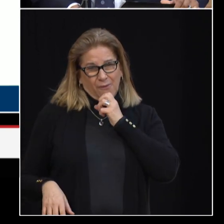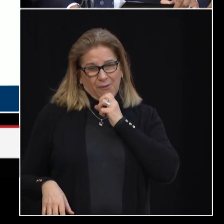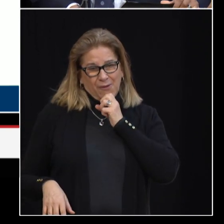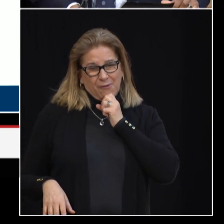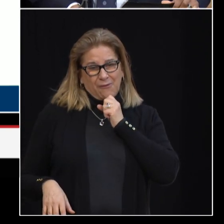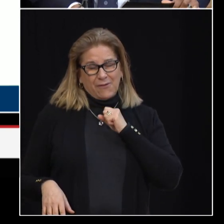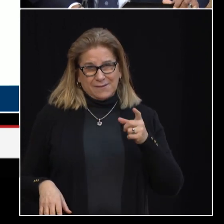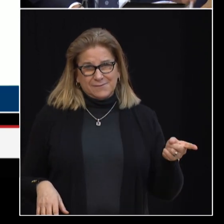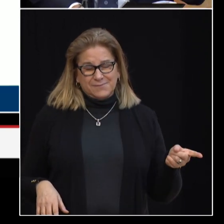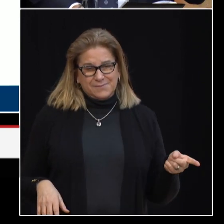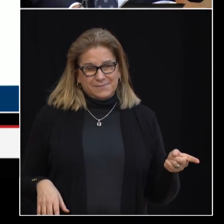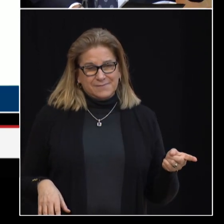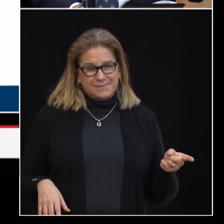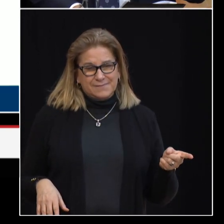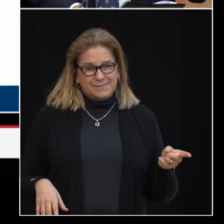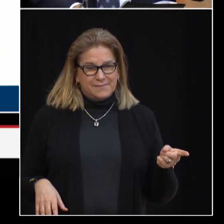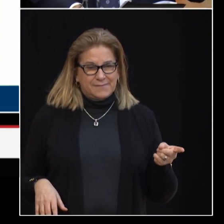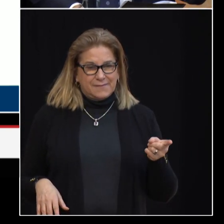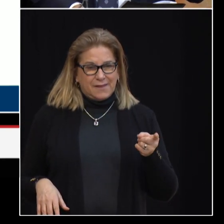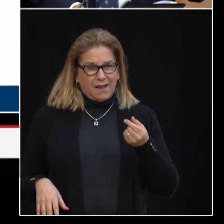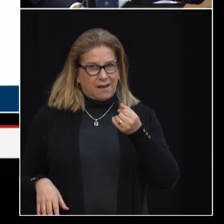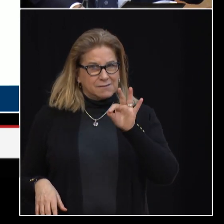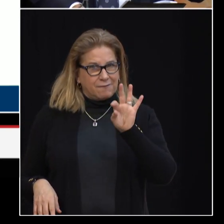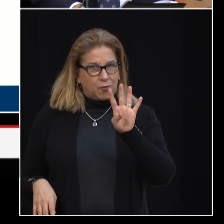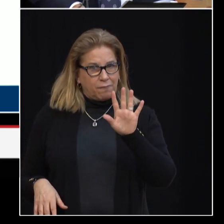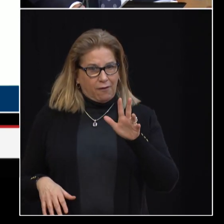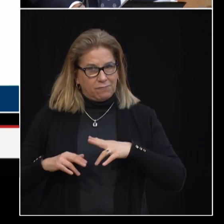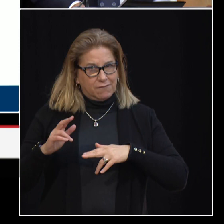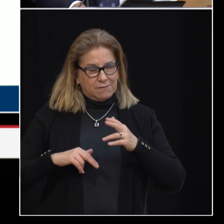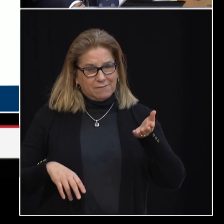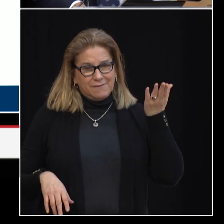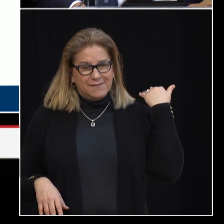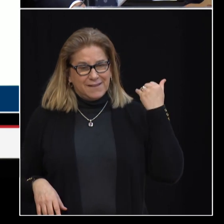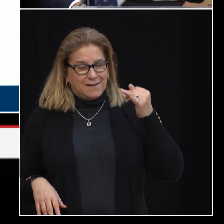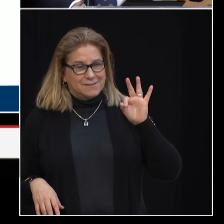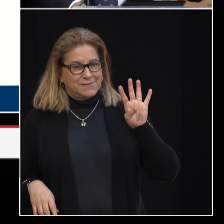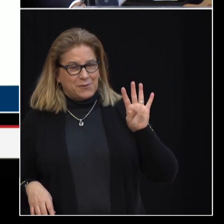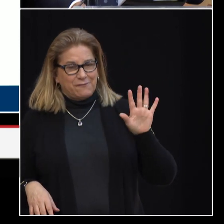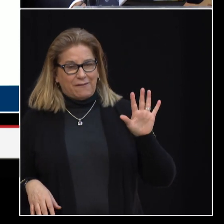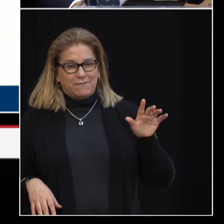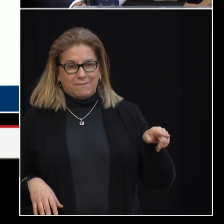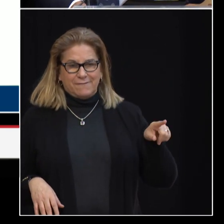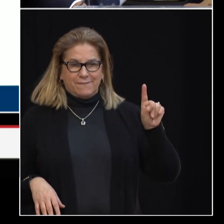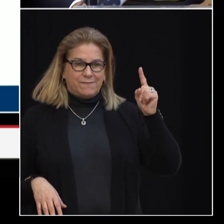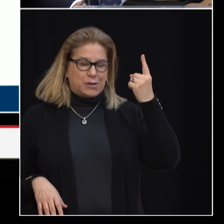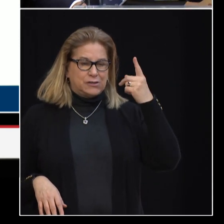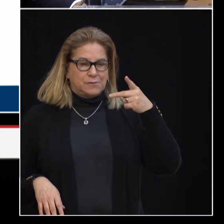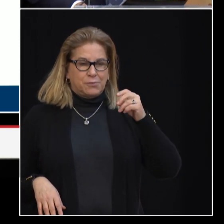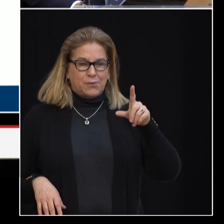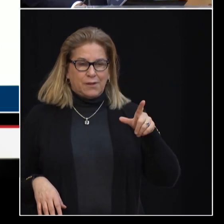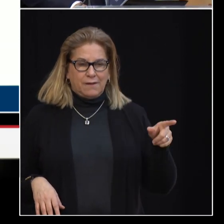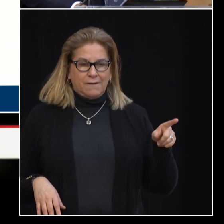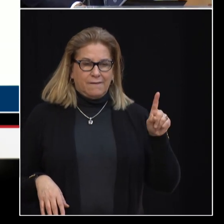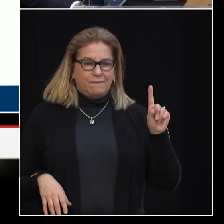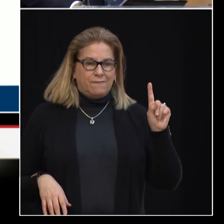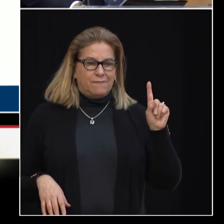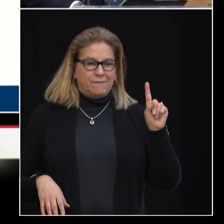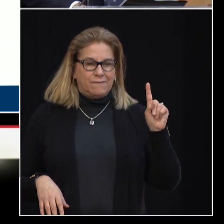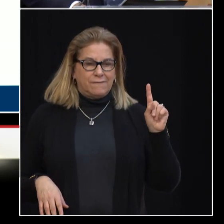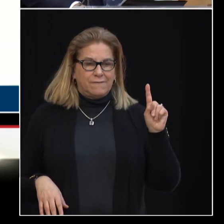in 1945 and was amongst the first pools to be desegregated in 1949. An interesting